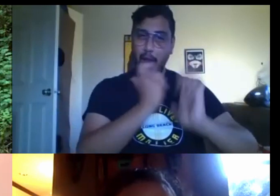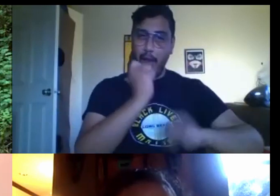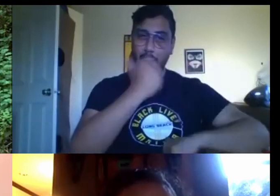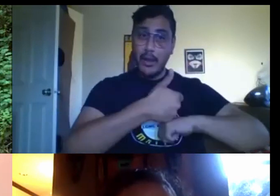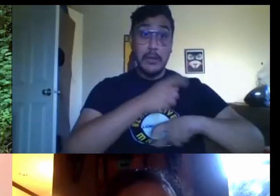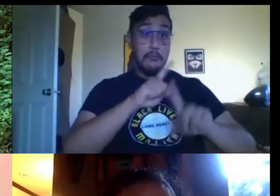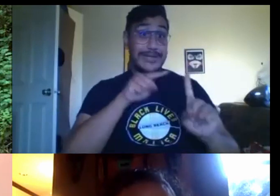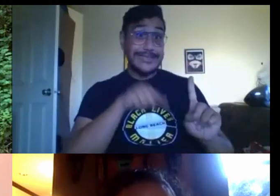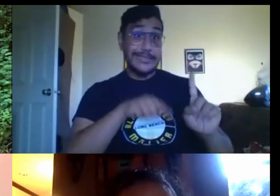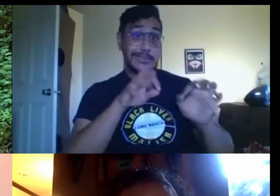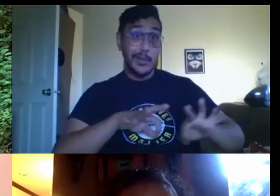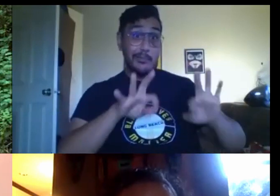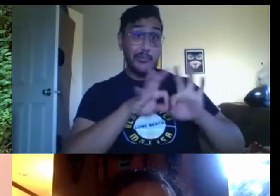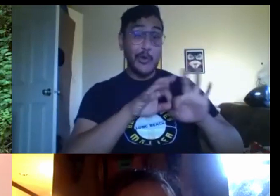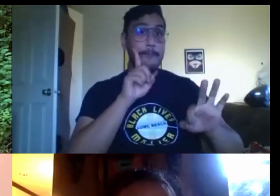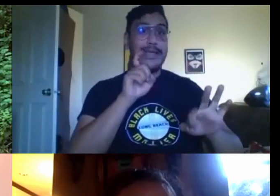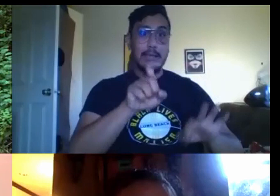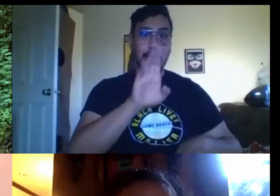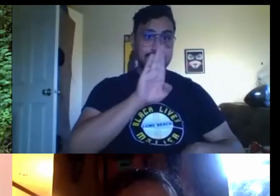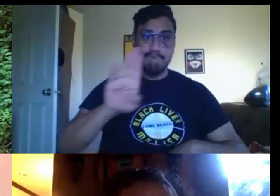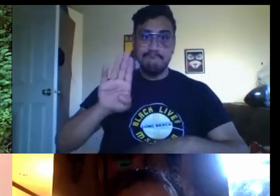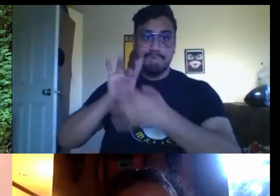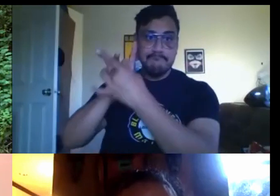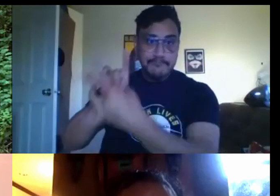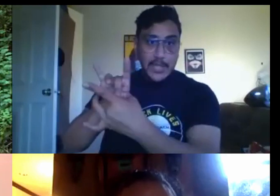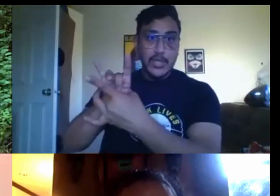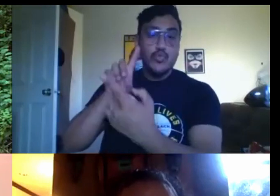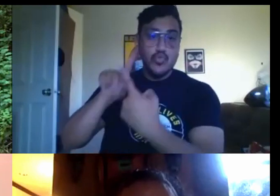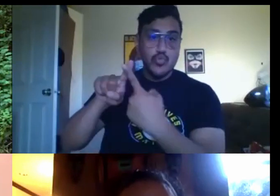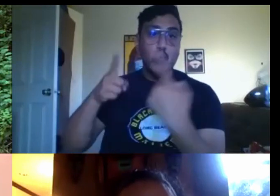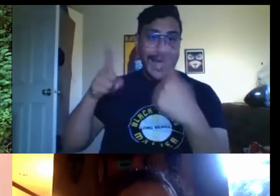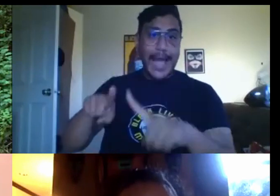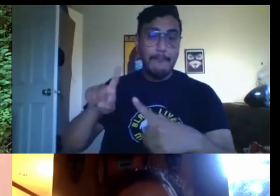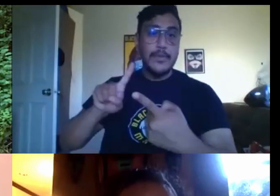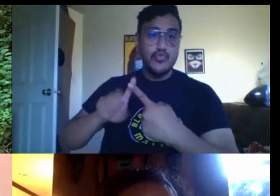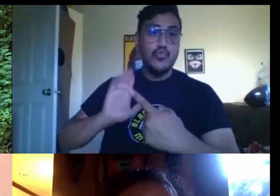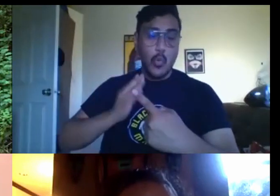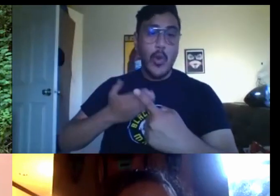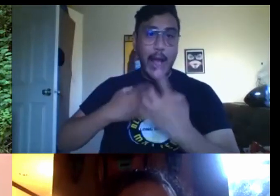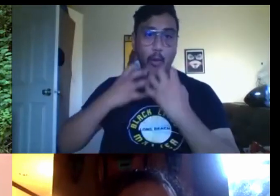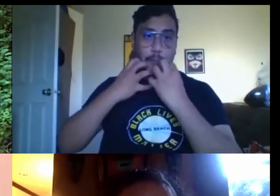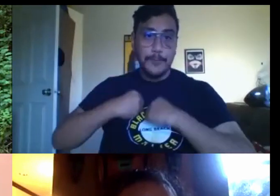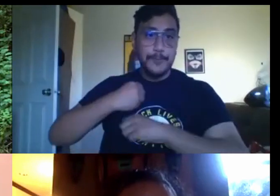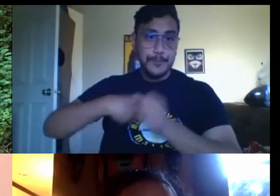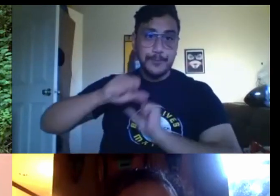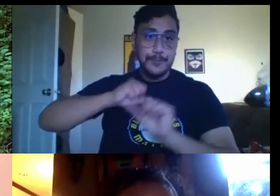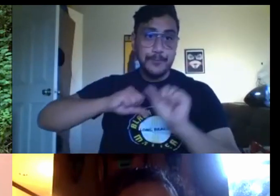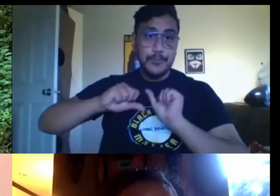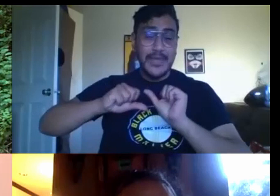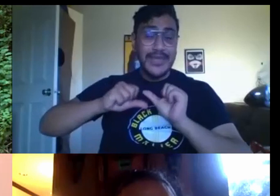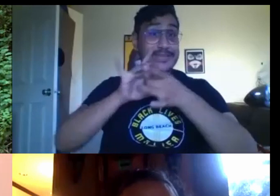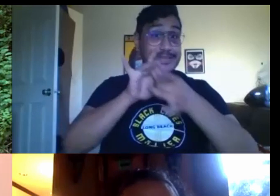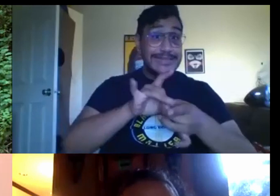speaks directly to what has happened to our loved ones. This bill is named in honor of Kenneth Ross